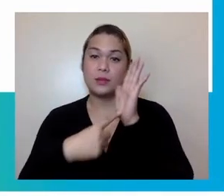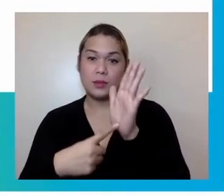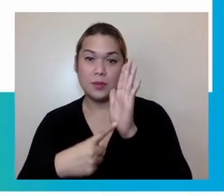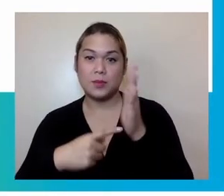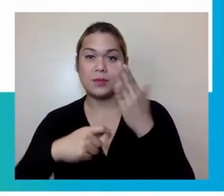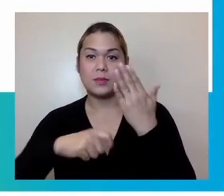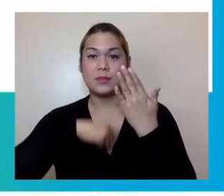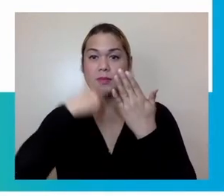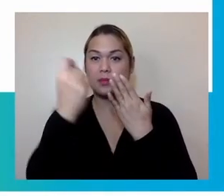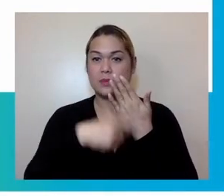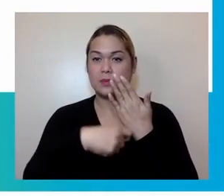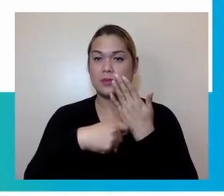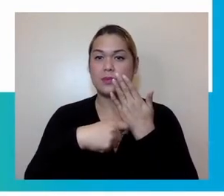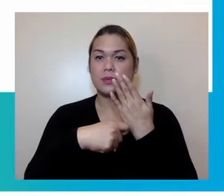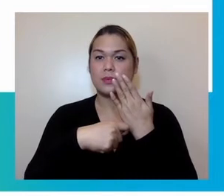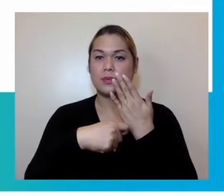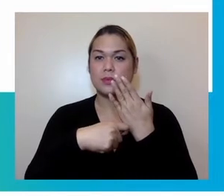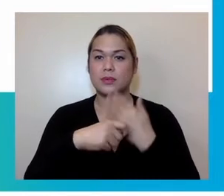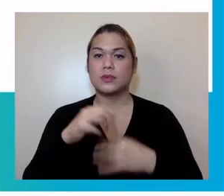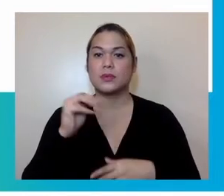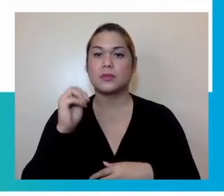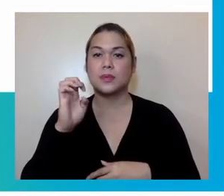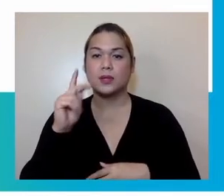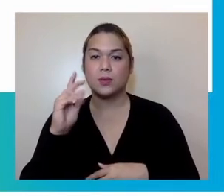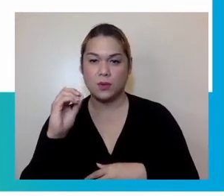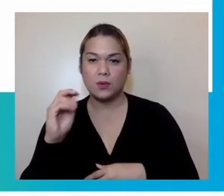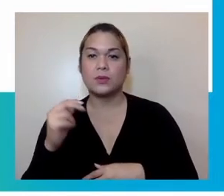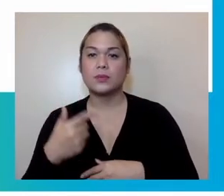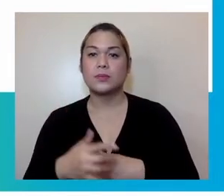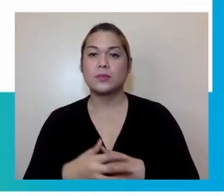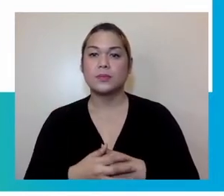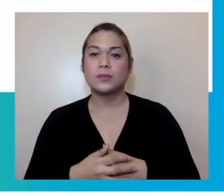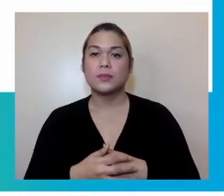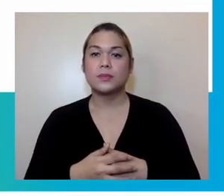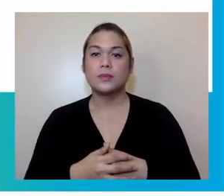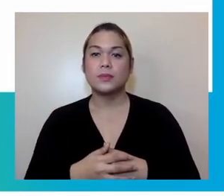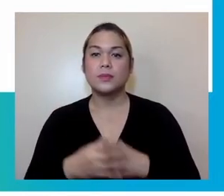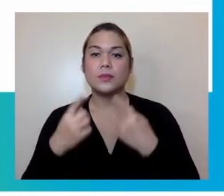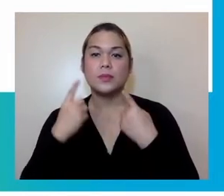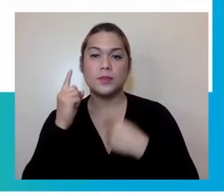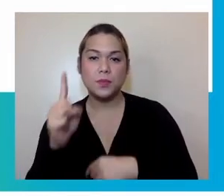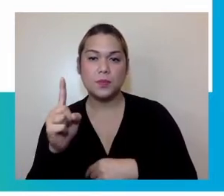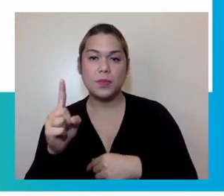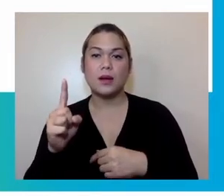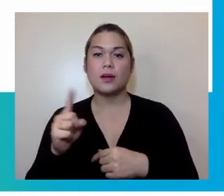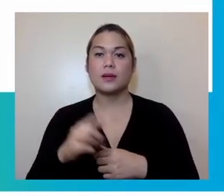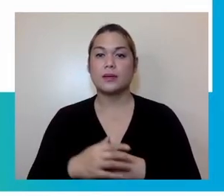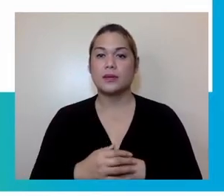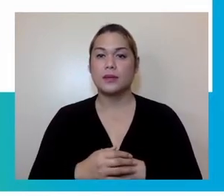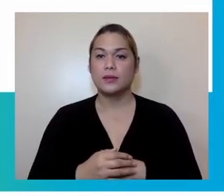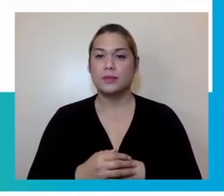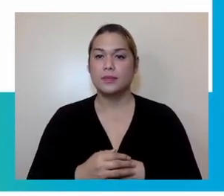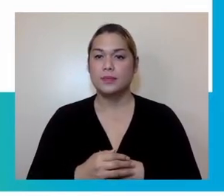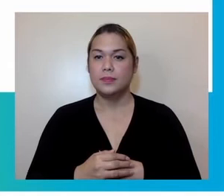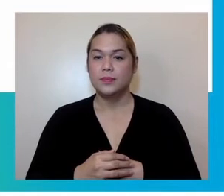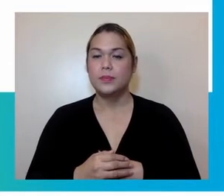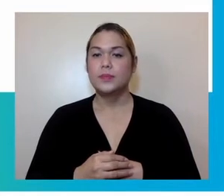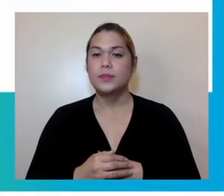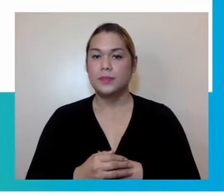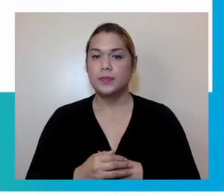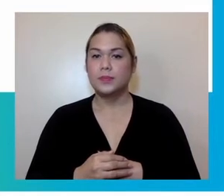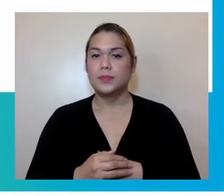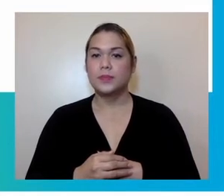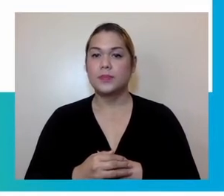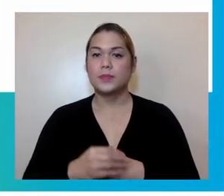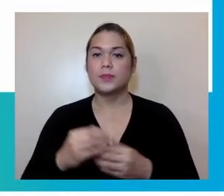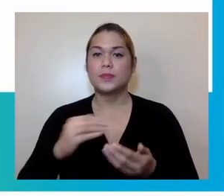region, the Turkmenistan, Afghanistan, Pakistan, India gas pipeline in Central Asia, the Trans-Borneo power